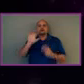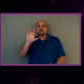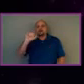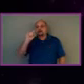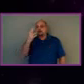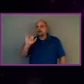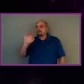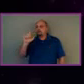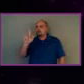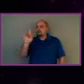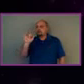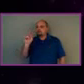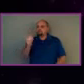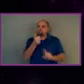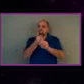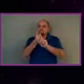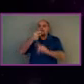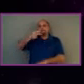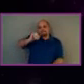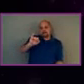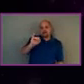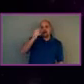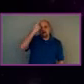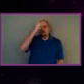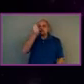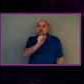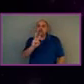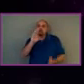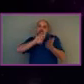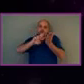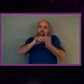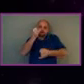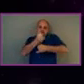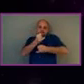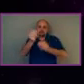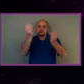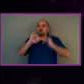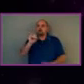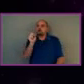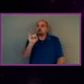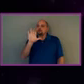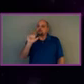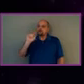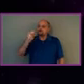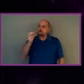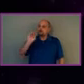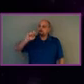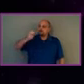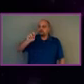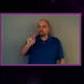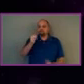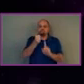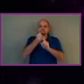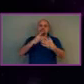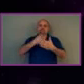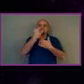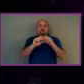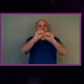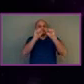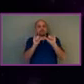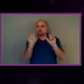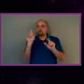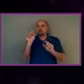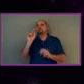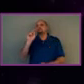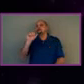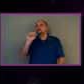Principal Investigator for Southwest Research Institute, and Jessica Thompson, Project Systems Engineer at NASA Goddard.